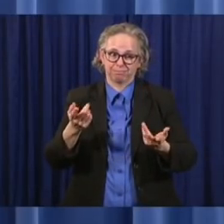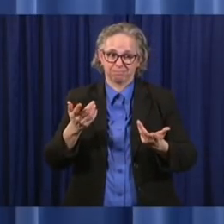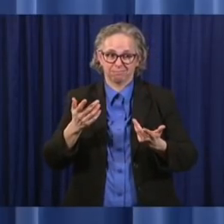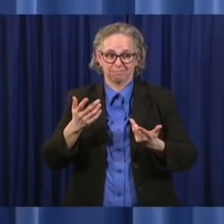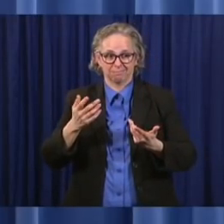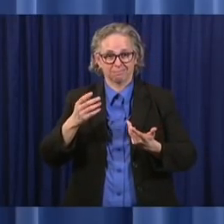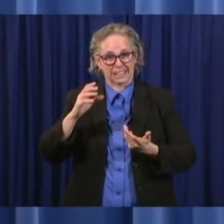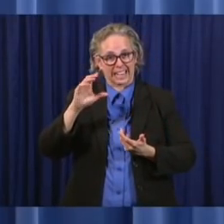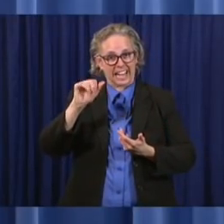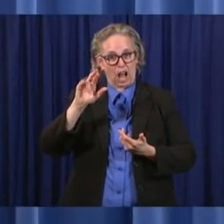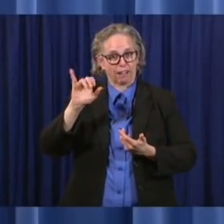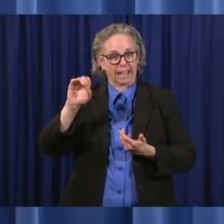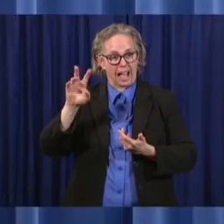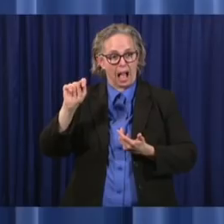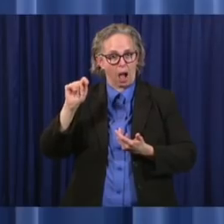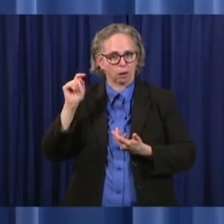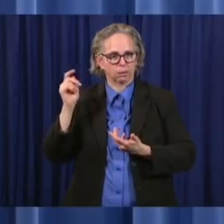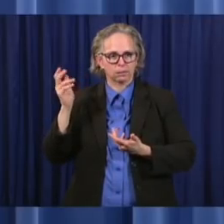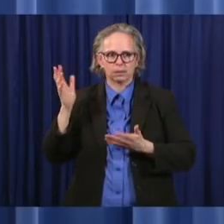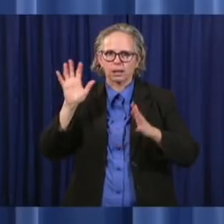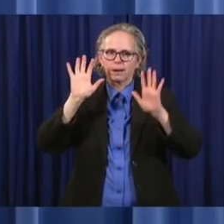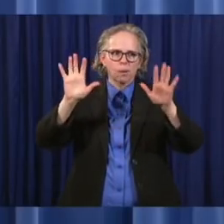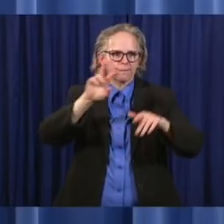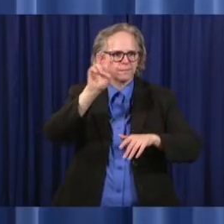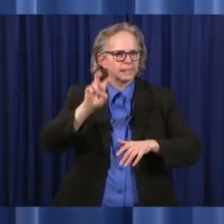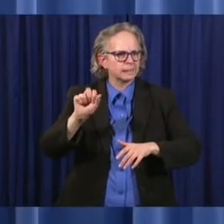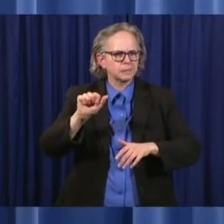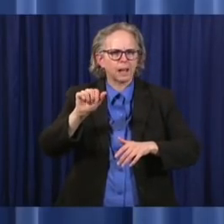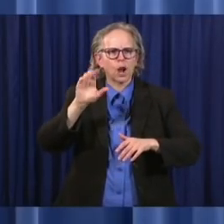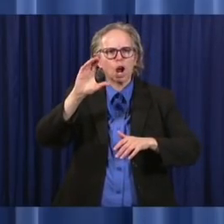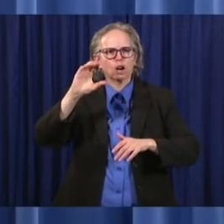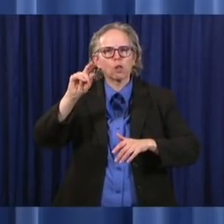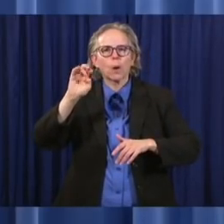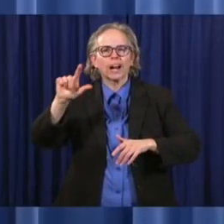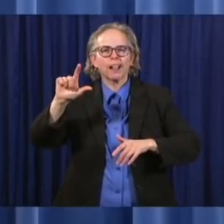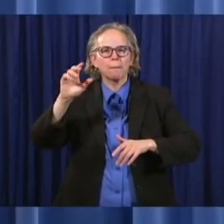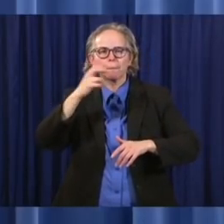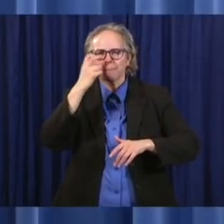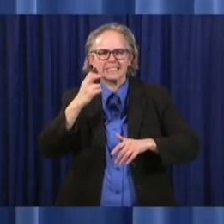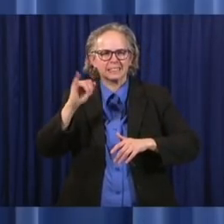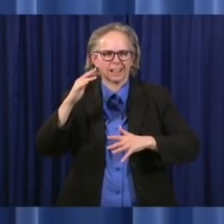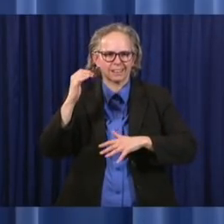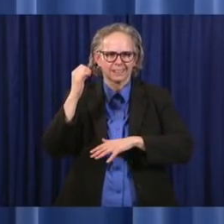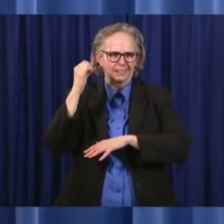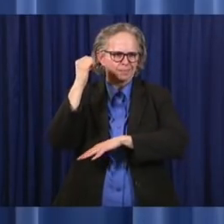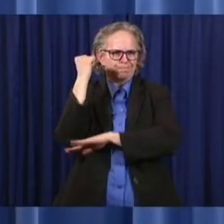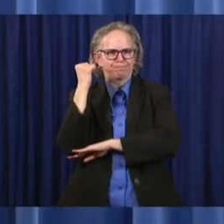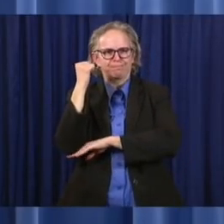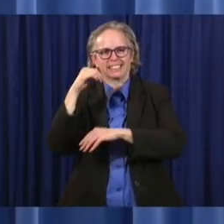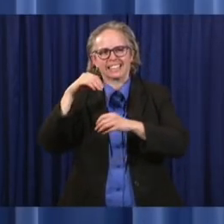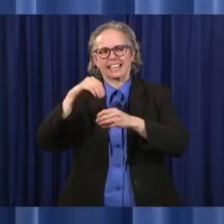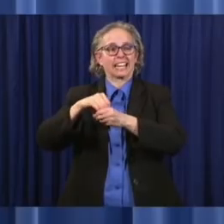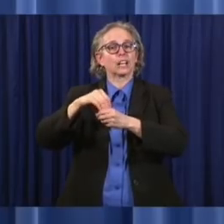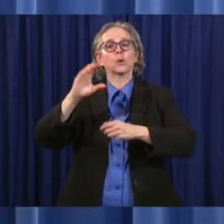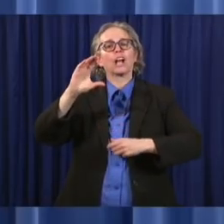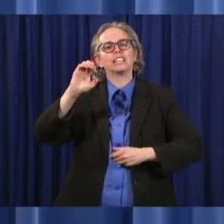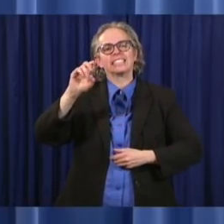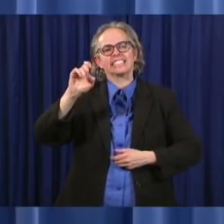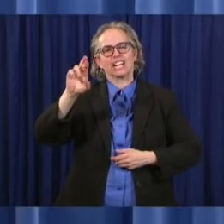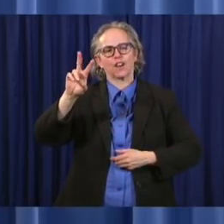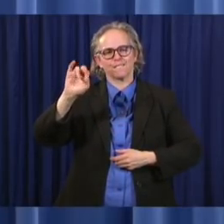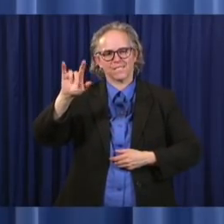place, Colonial Pizza. I'll give them a little ad in Cedarville, and we get carry out pizza